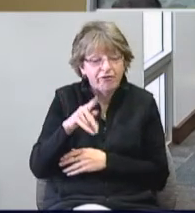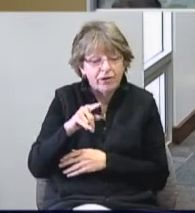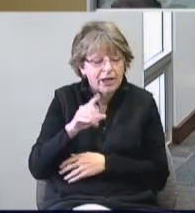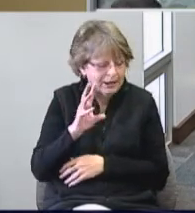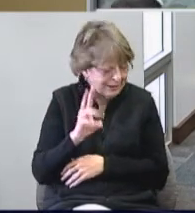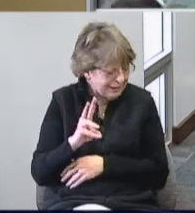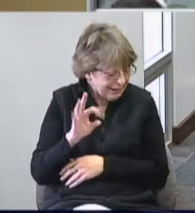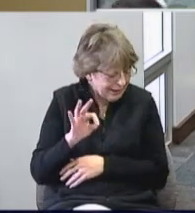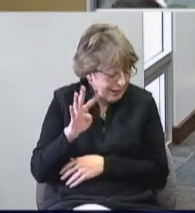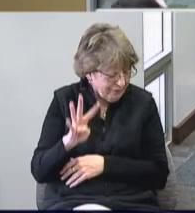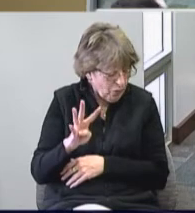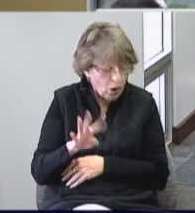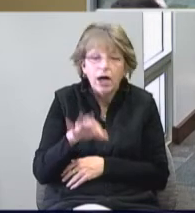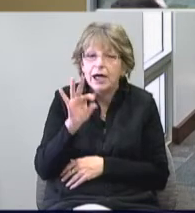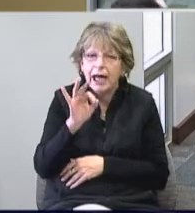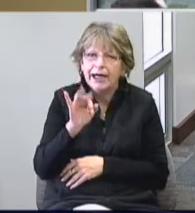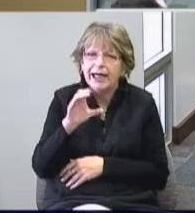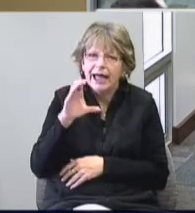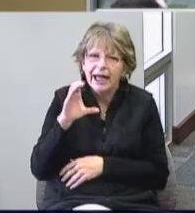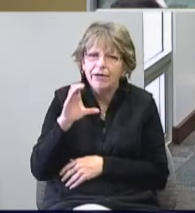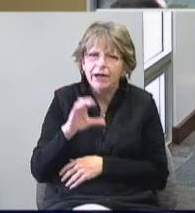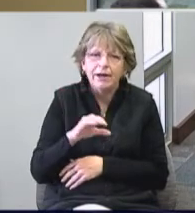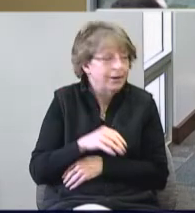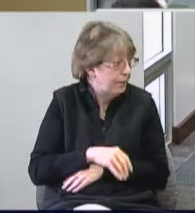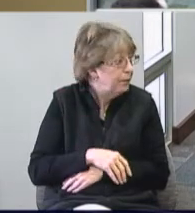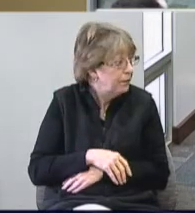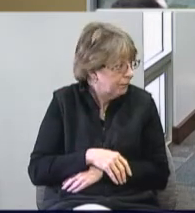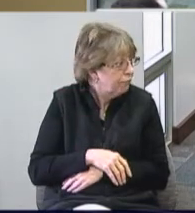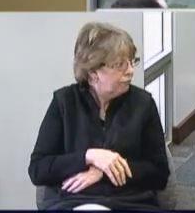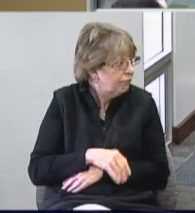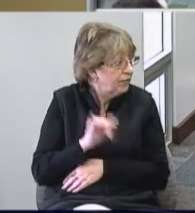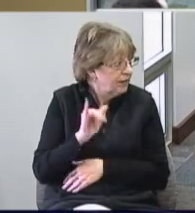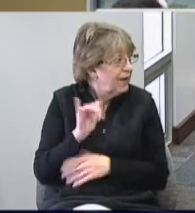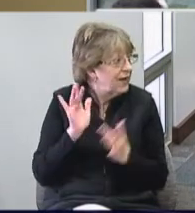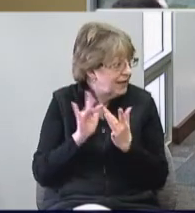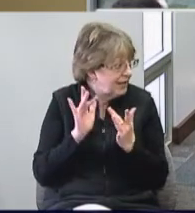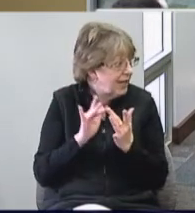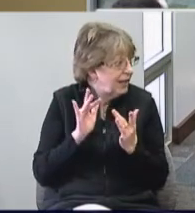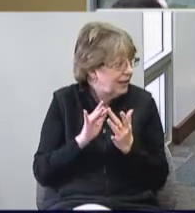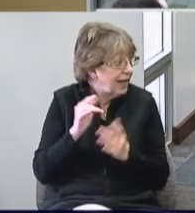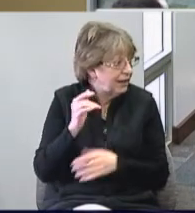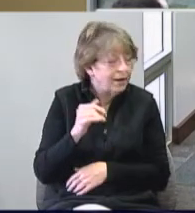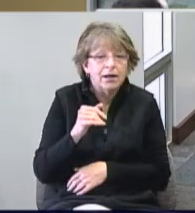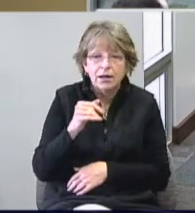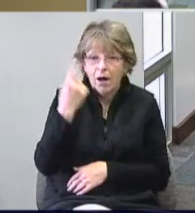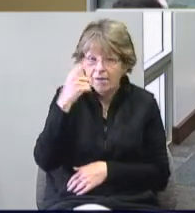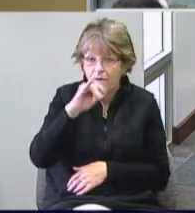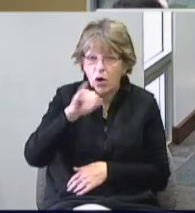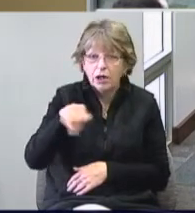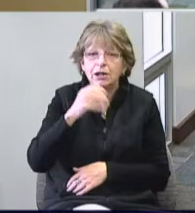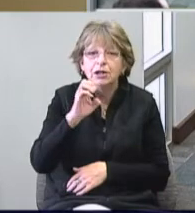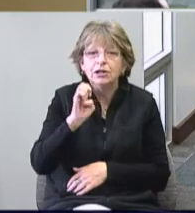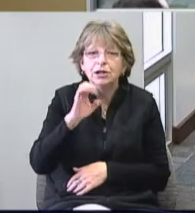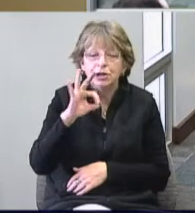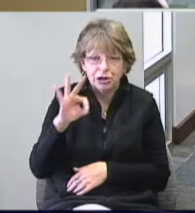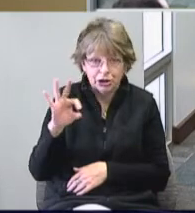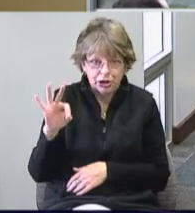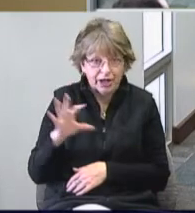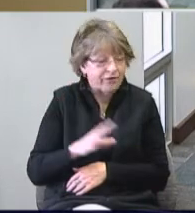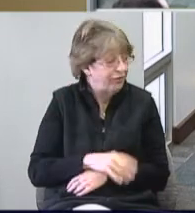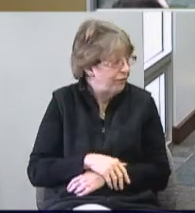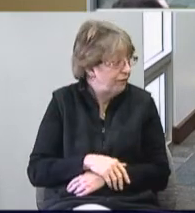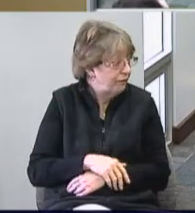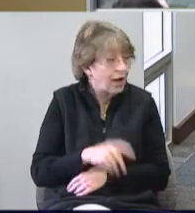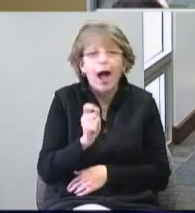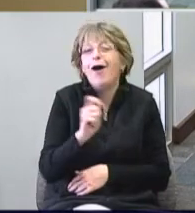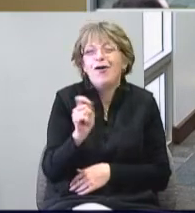694. 694-1900, 1900. Okay. That's the number to call to get Jeff. I'll- Yeah, I I'll know. write that down